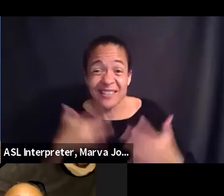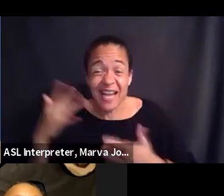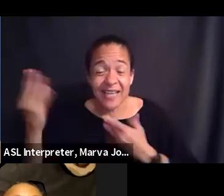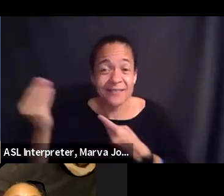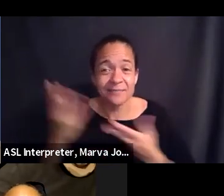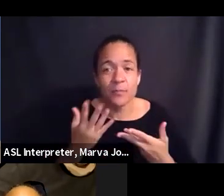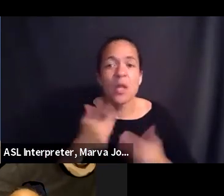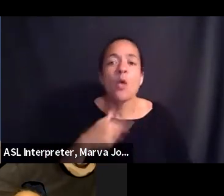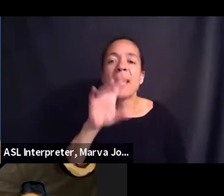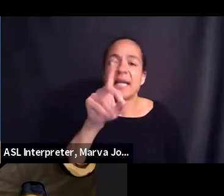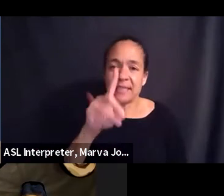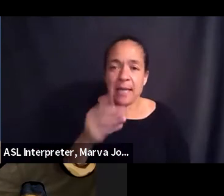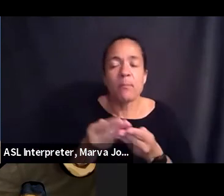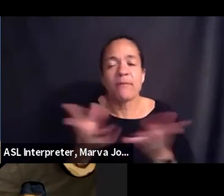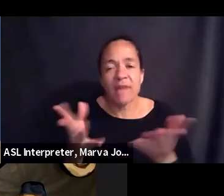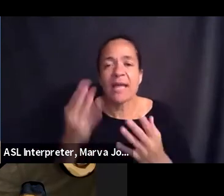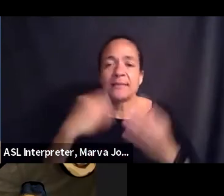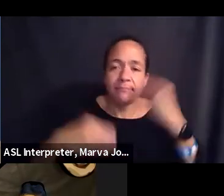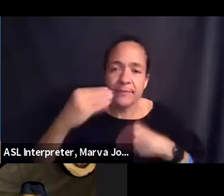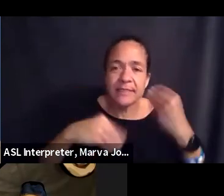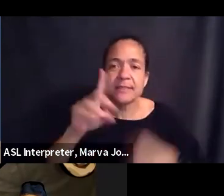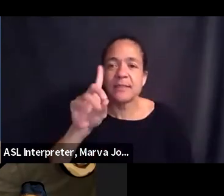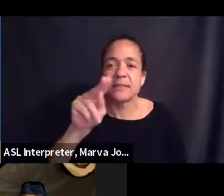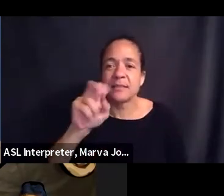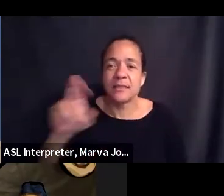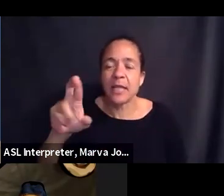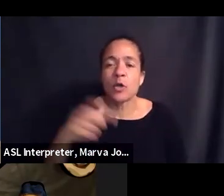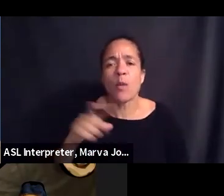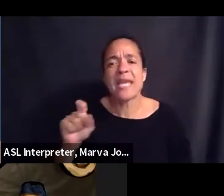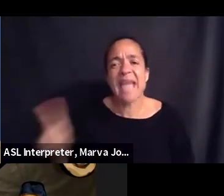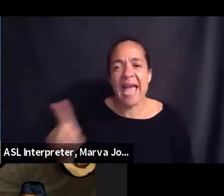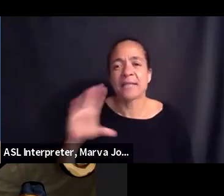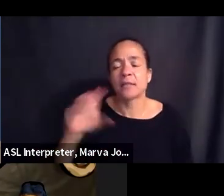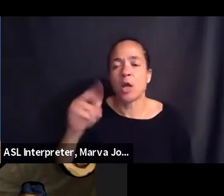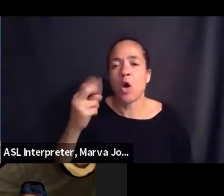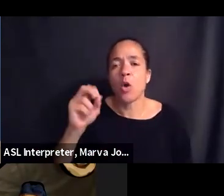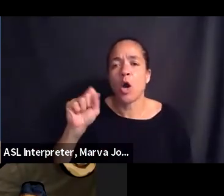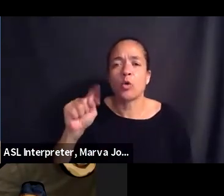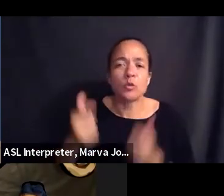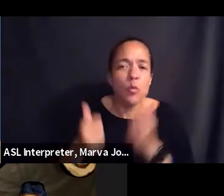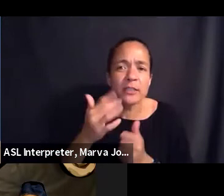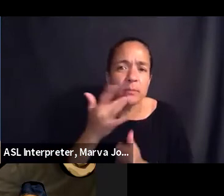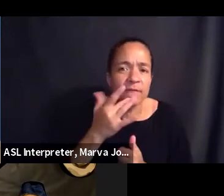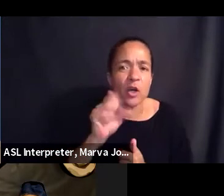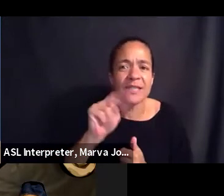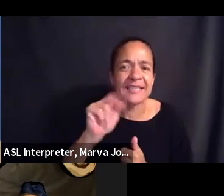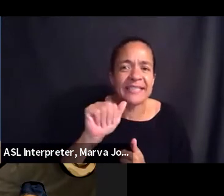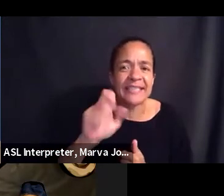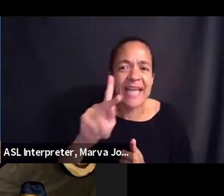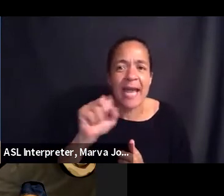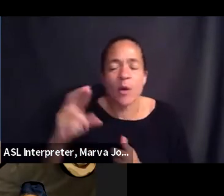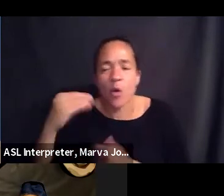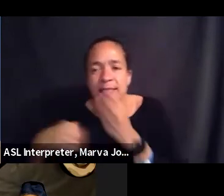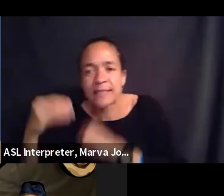sure there was a dinner, and we always asked the co-host, dinner or snacks or, you know, whatever it might be. But we definitely had